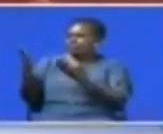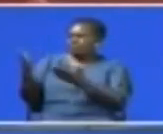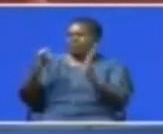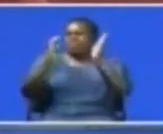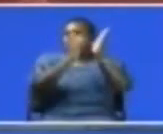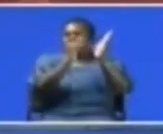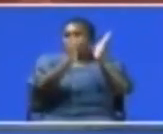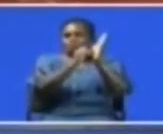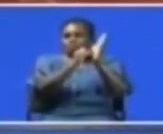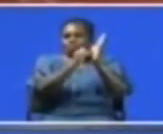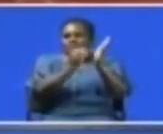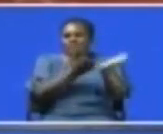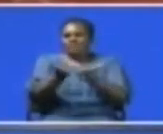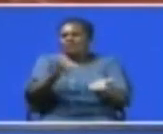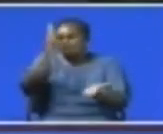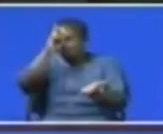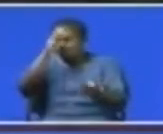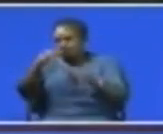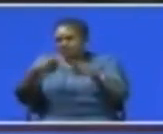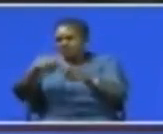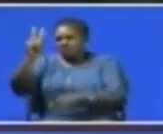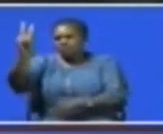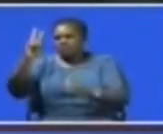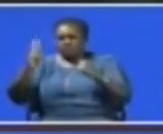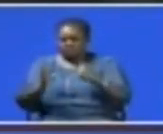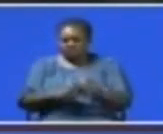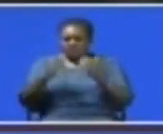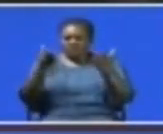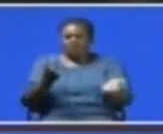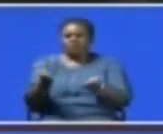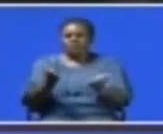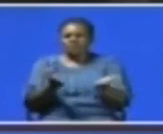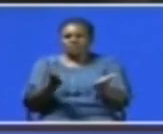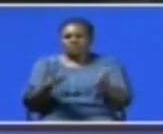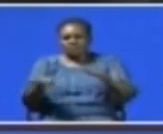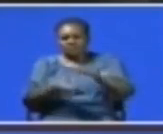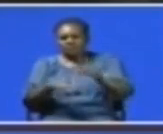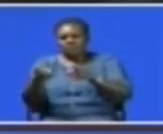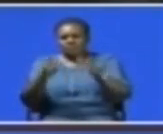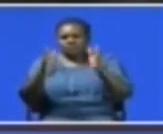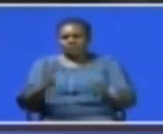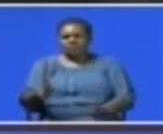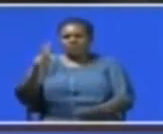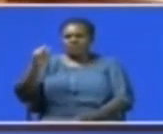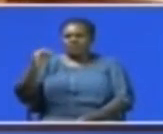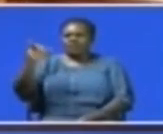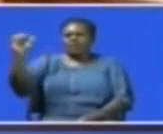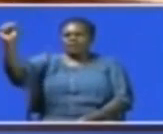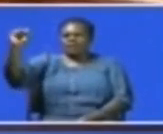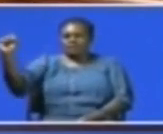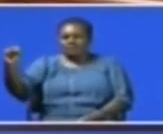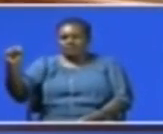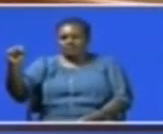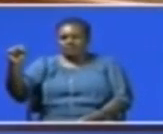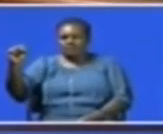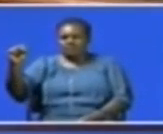Machakos County and has served the police for 27 years. He currently serves as Deputy Director, Counterterrorism Coordination at the National